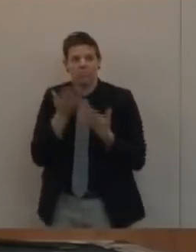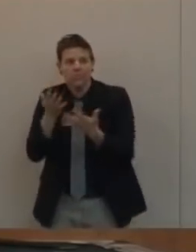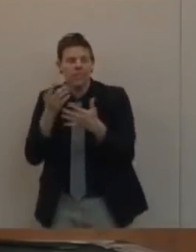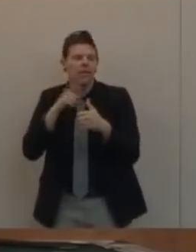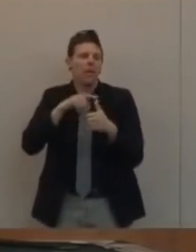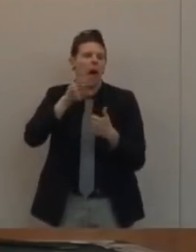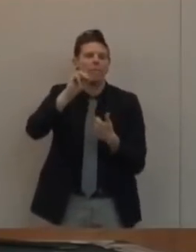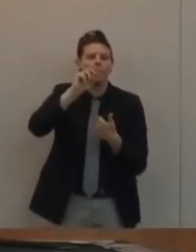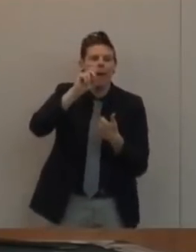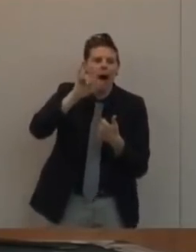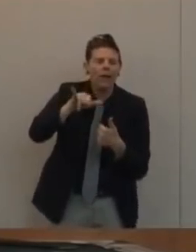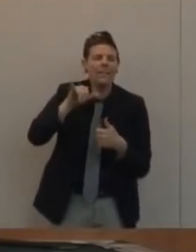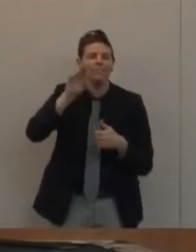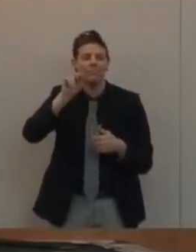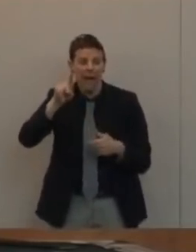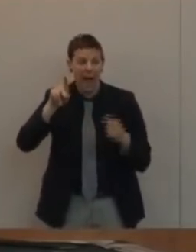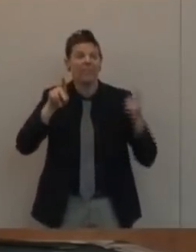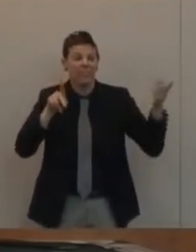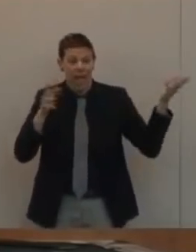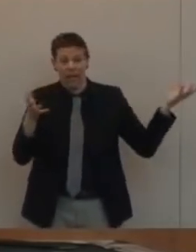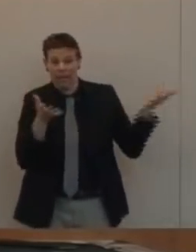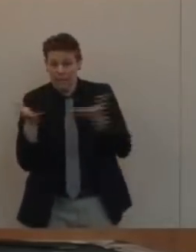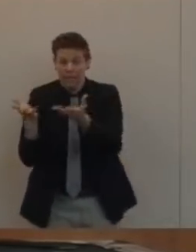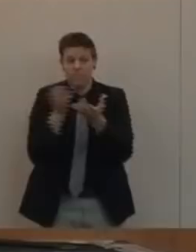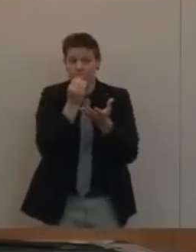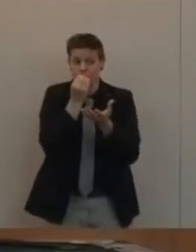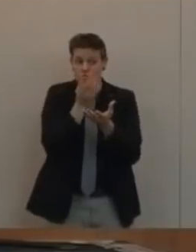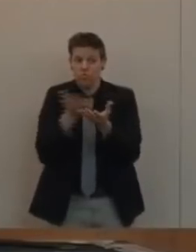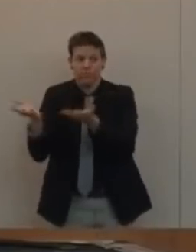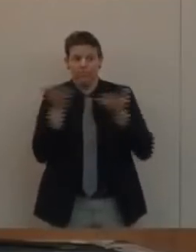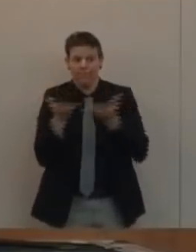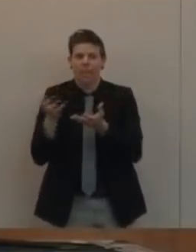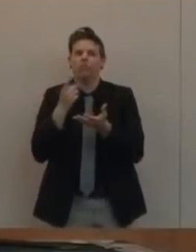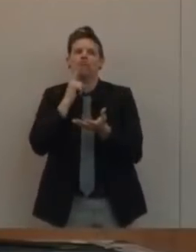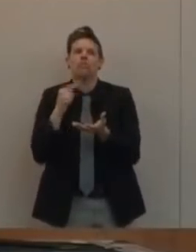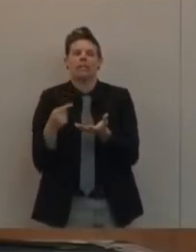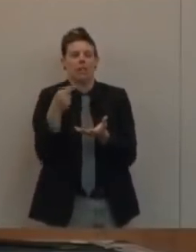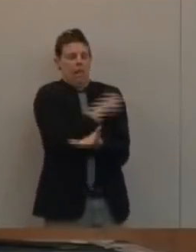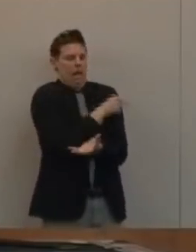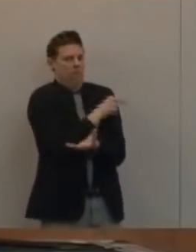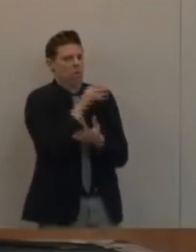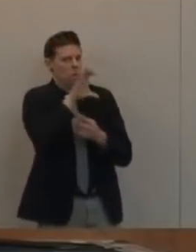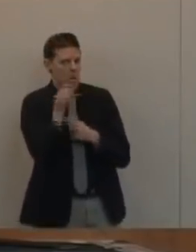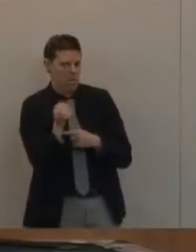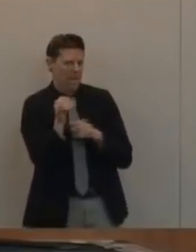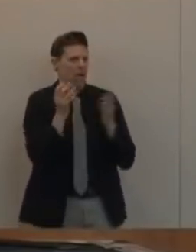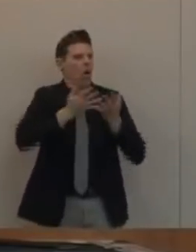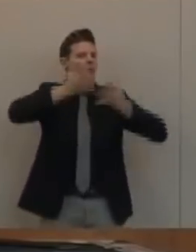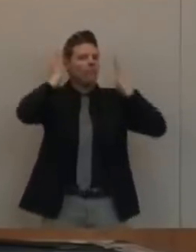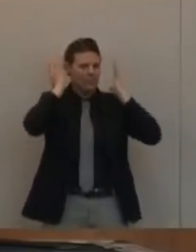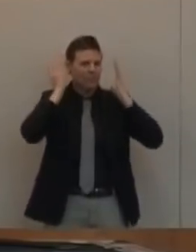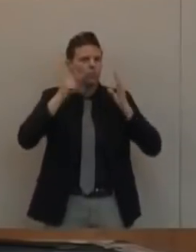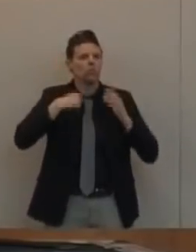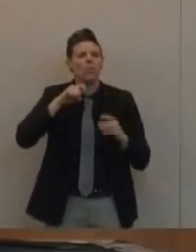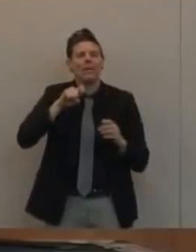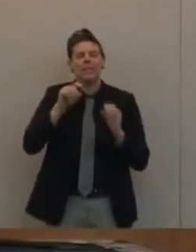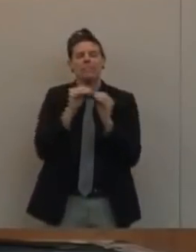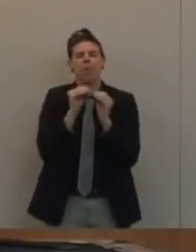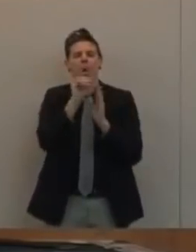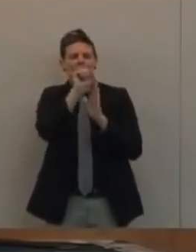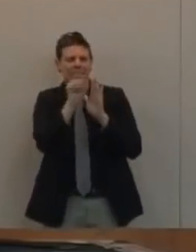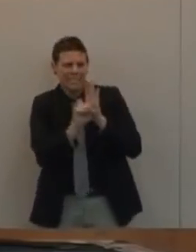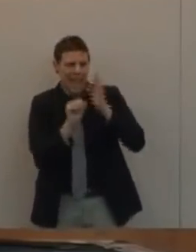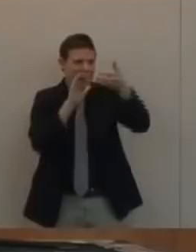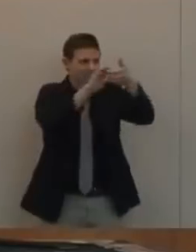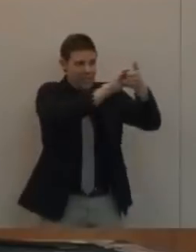banks, I think they were just overwhelmed. So we're going to need probably more state cooperation to make sure that food banks are getting